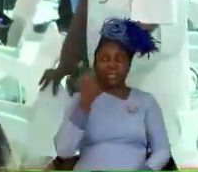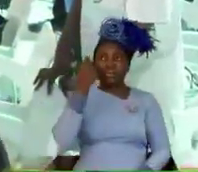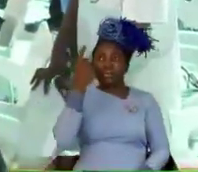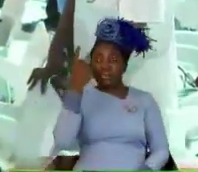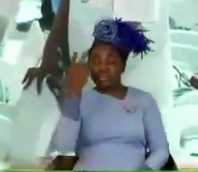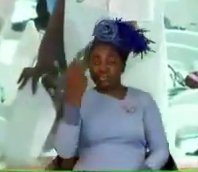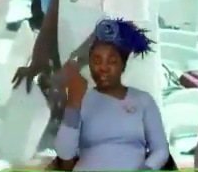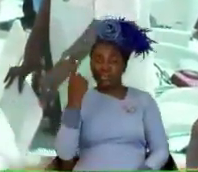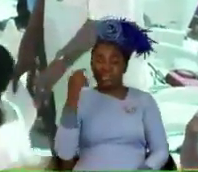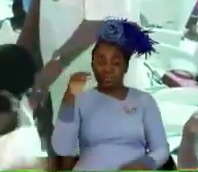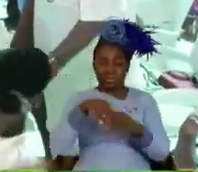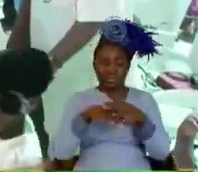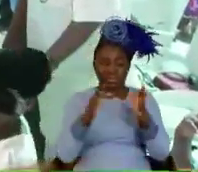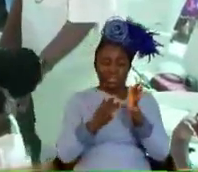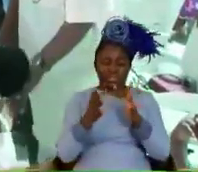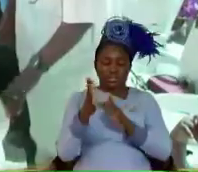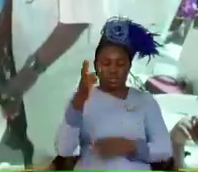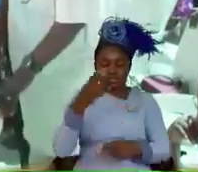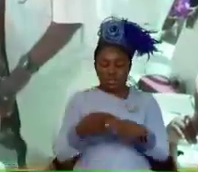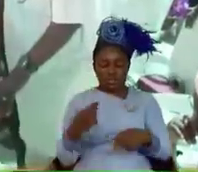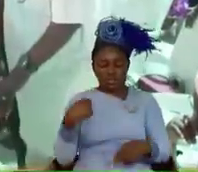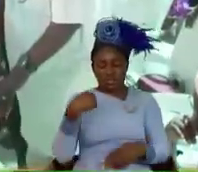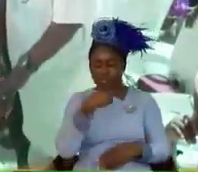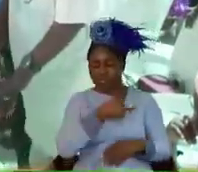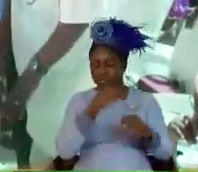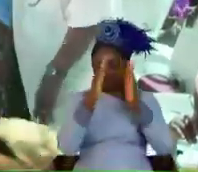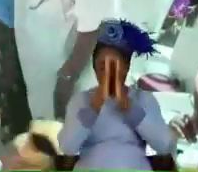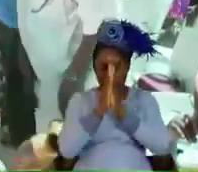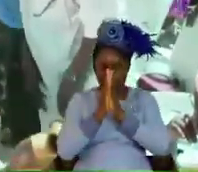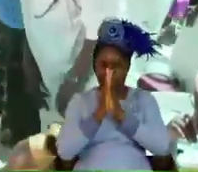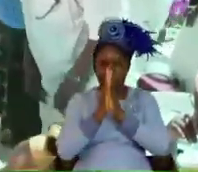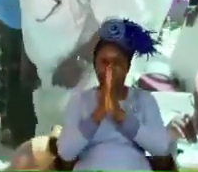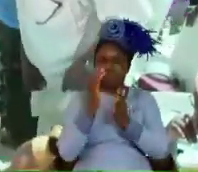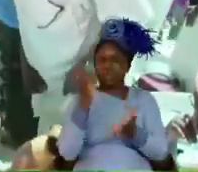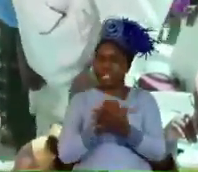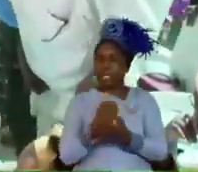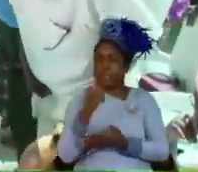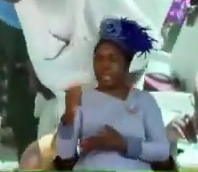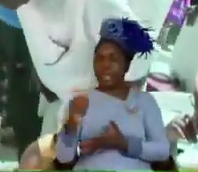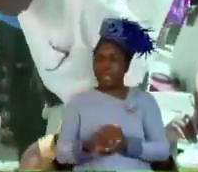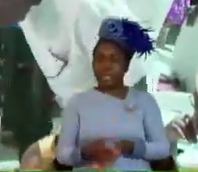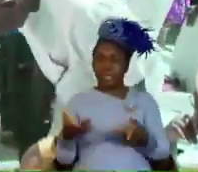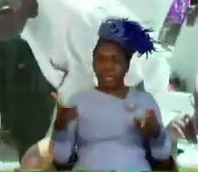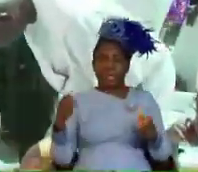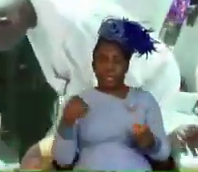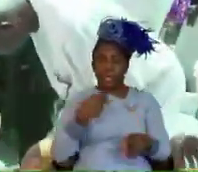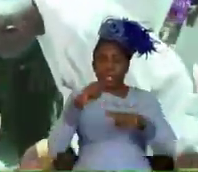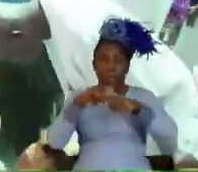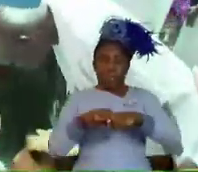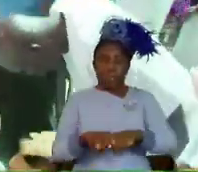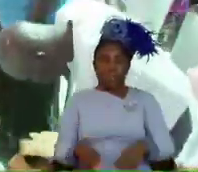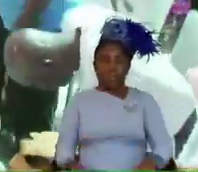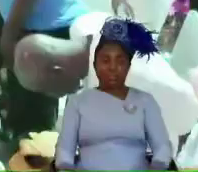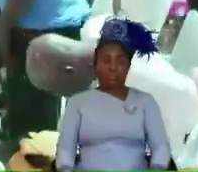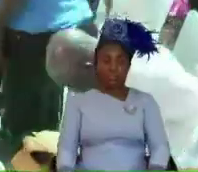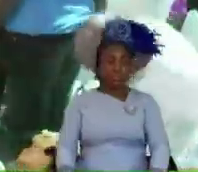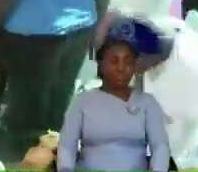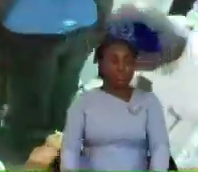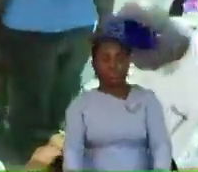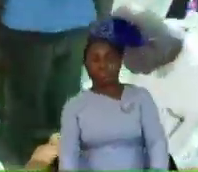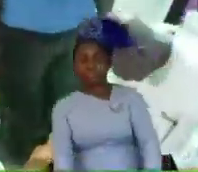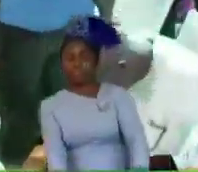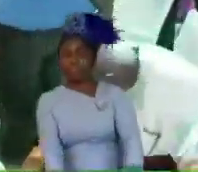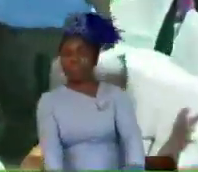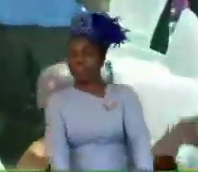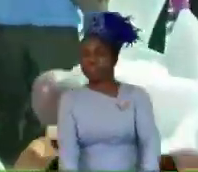wa. In Jesus' name we pray. Ni oruko Jesu la gbadura. Let's pass it. God bless you. Eje ka joko Oluwa yo buku fun wa.